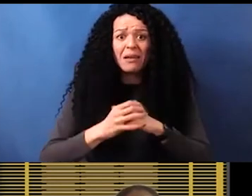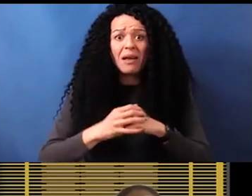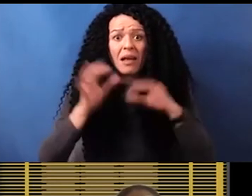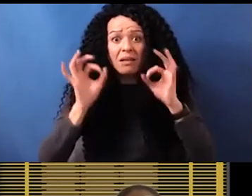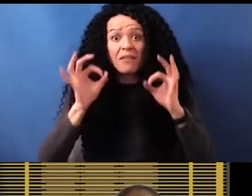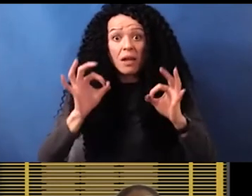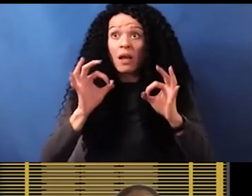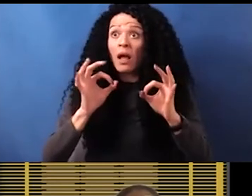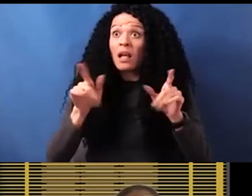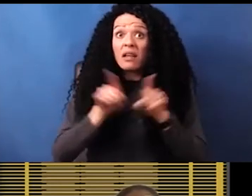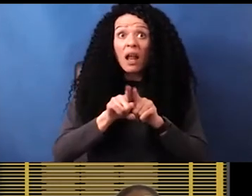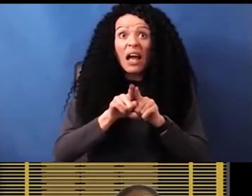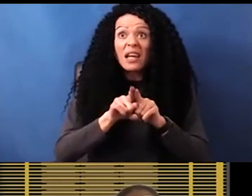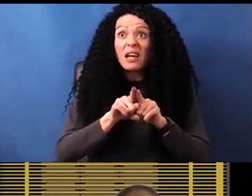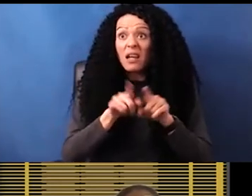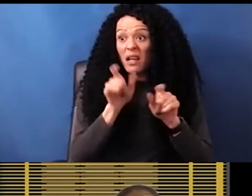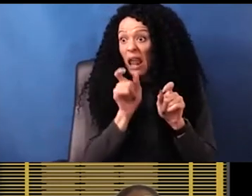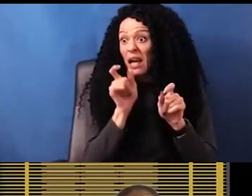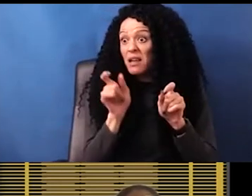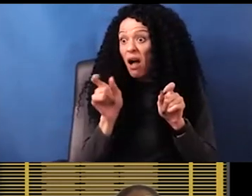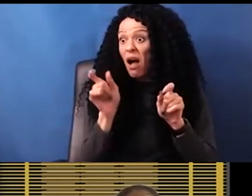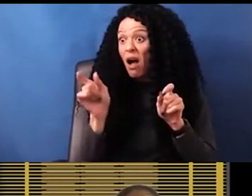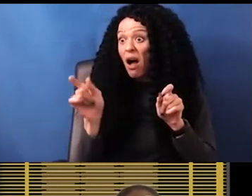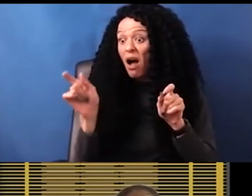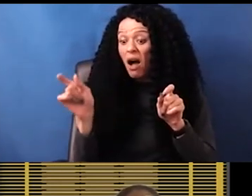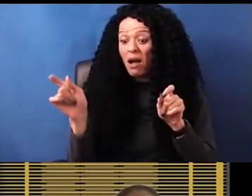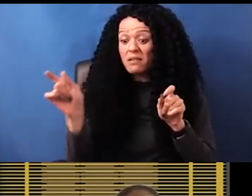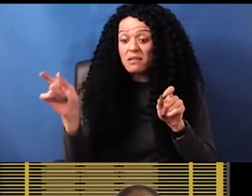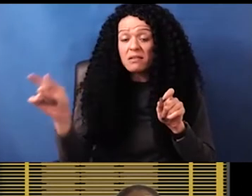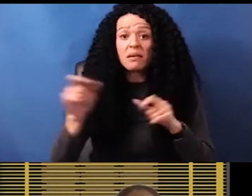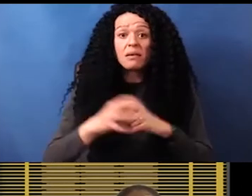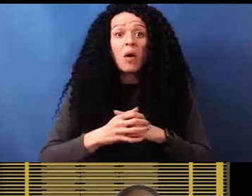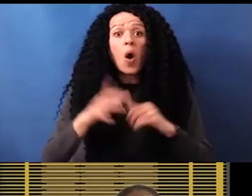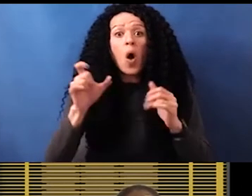Exactly, as if it were letters,